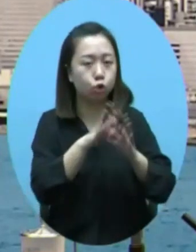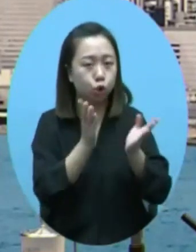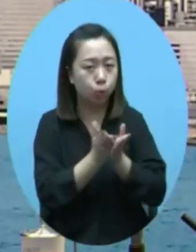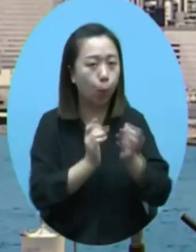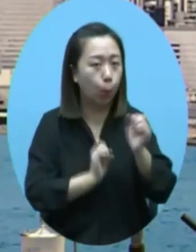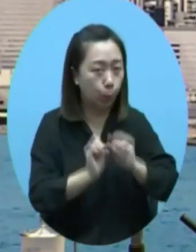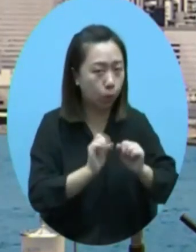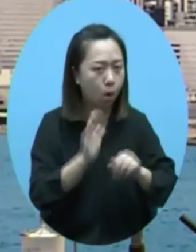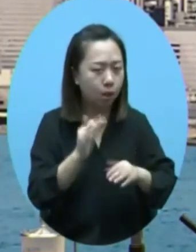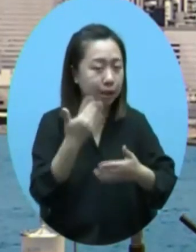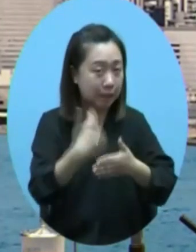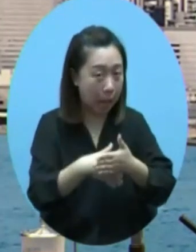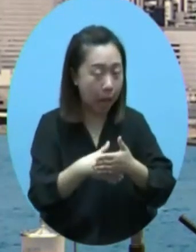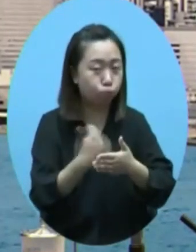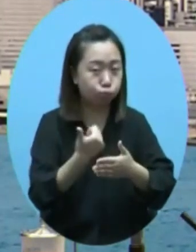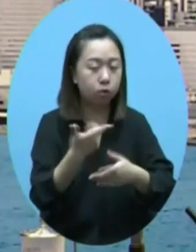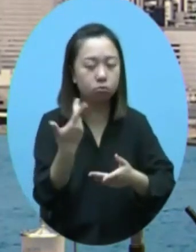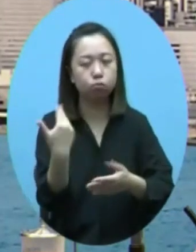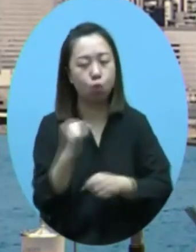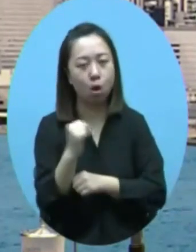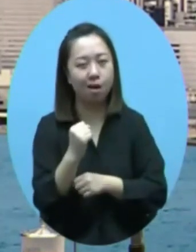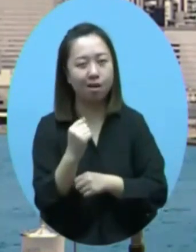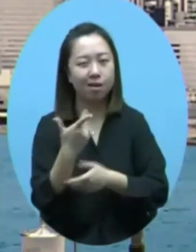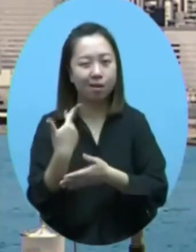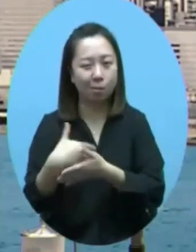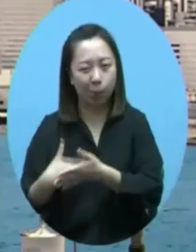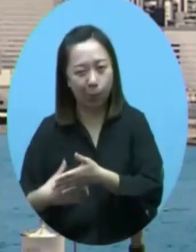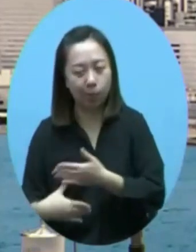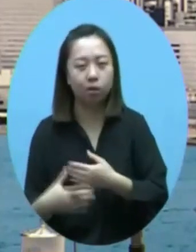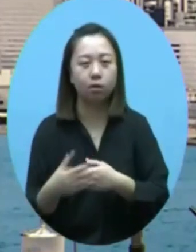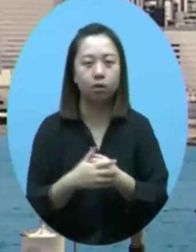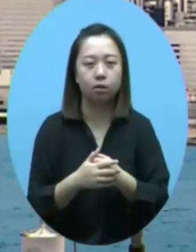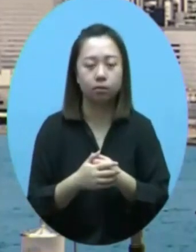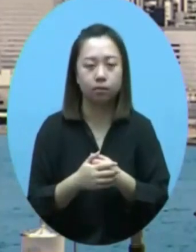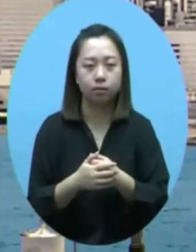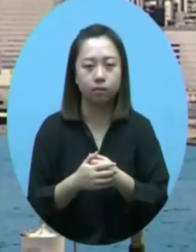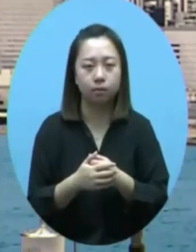For all these type of activities, they should minimize as much as possible.